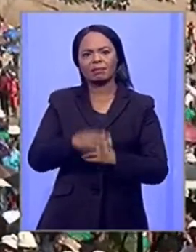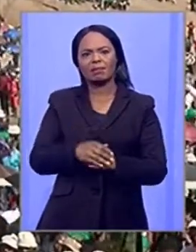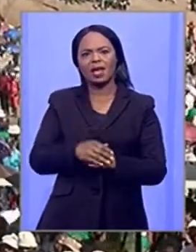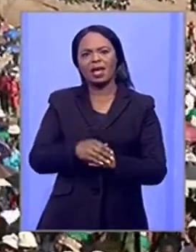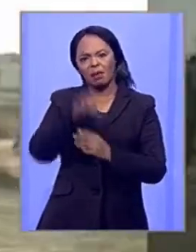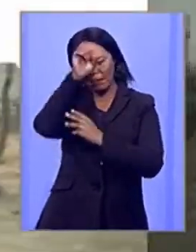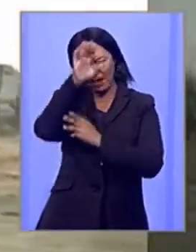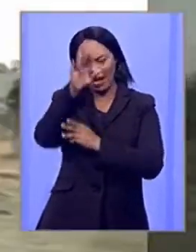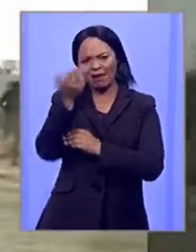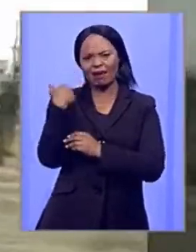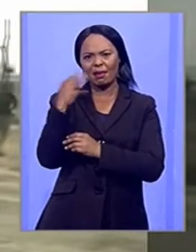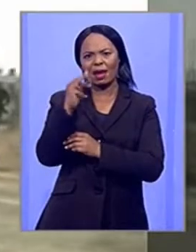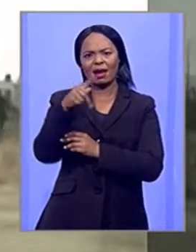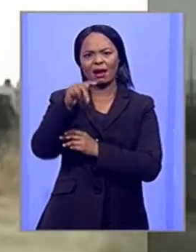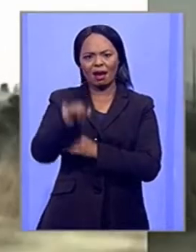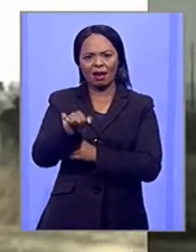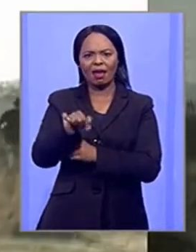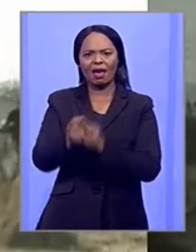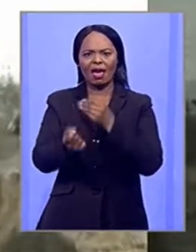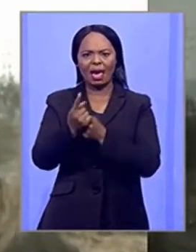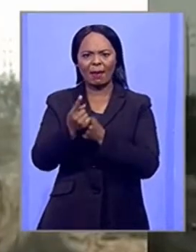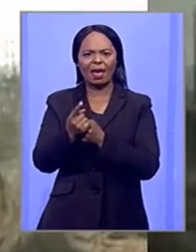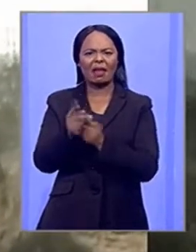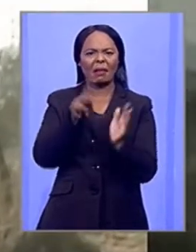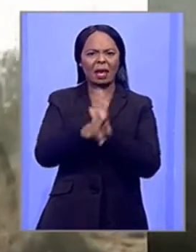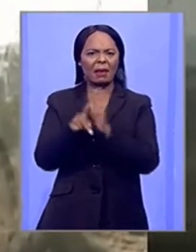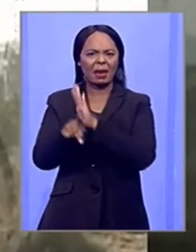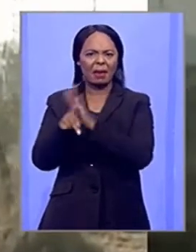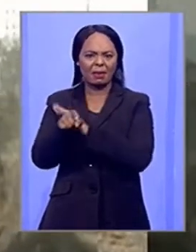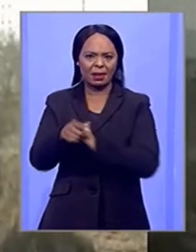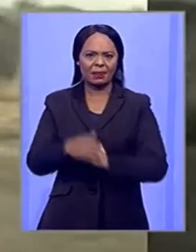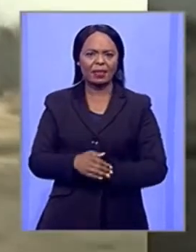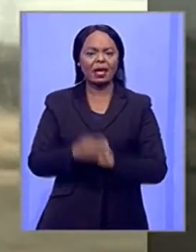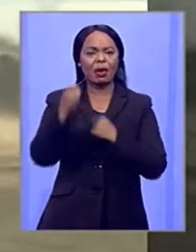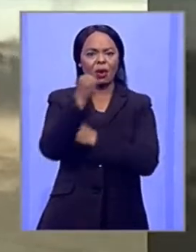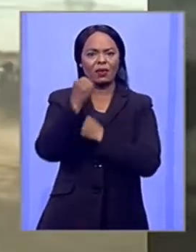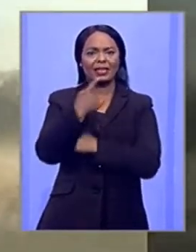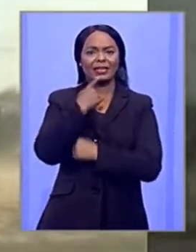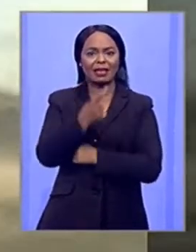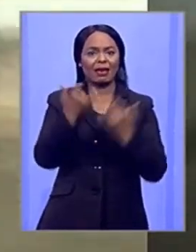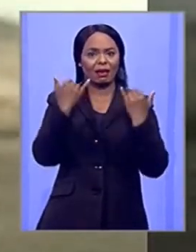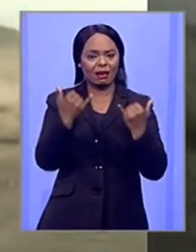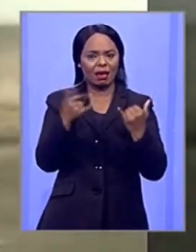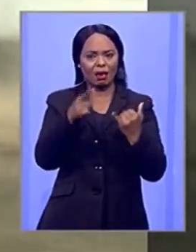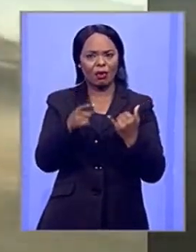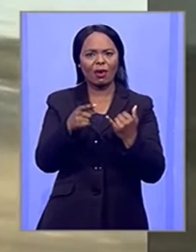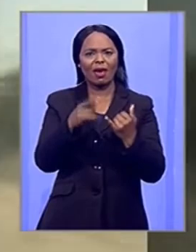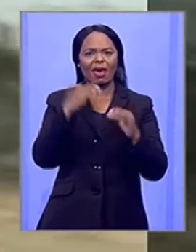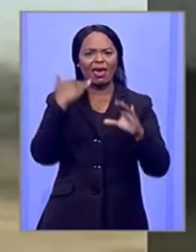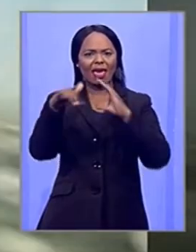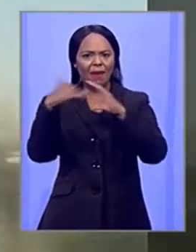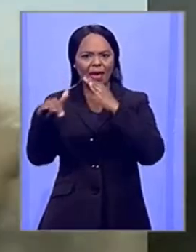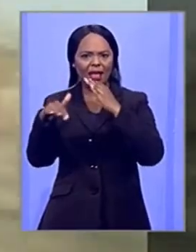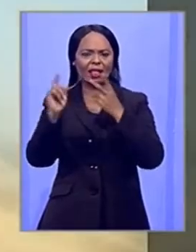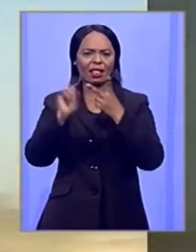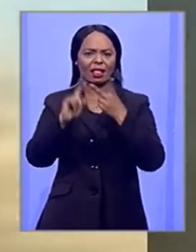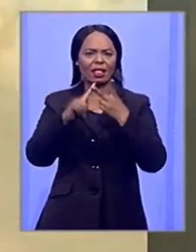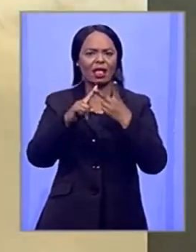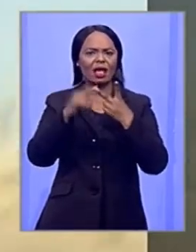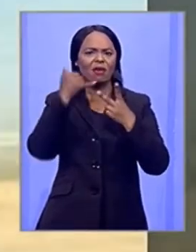moepong wa Marikana. Kgoro e dumelelana le ntlhakemo ya Mopresidente gore megala le di-email tšeo a di rometšego